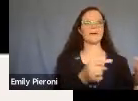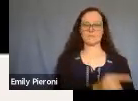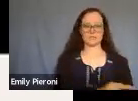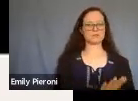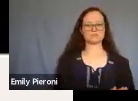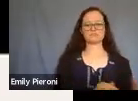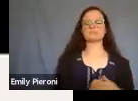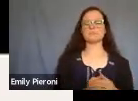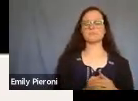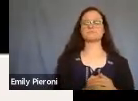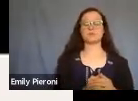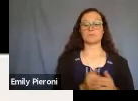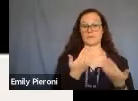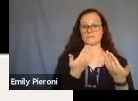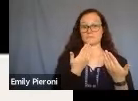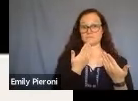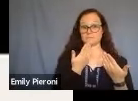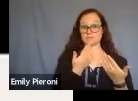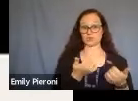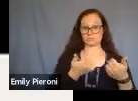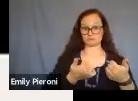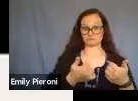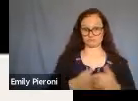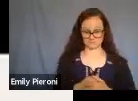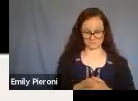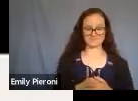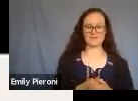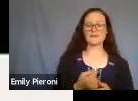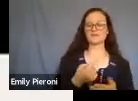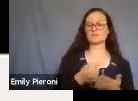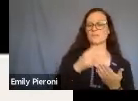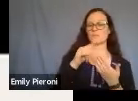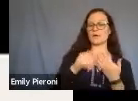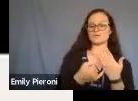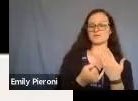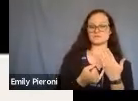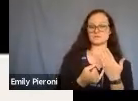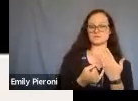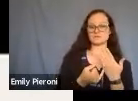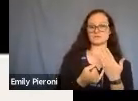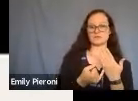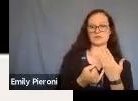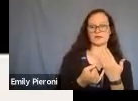project that's being done at a refinery that's being restored,